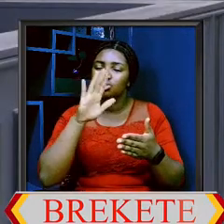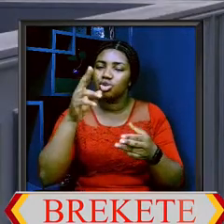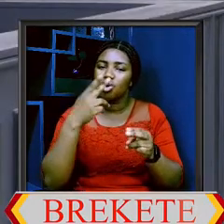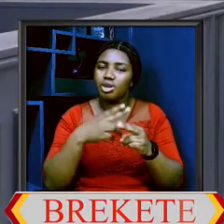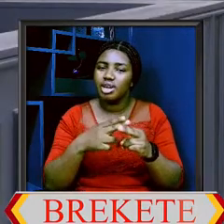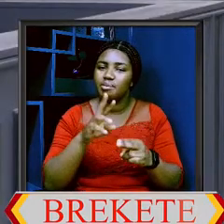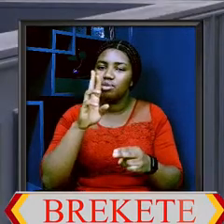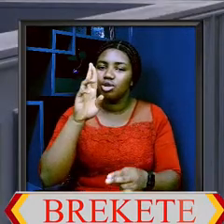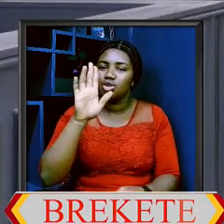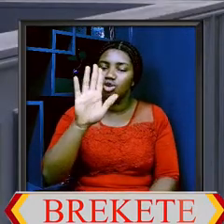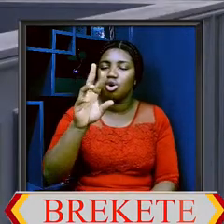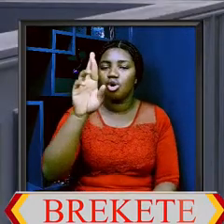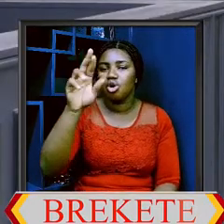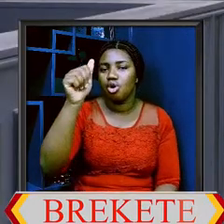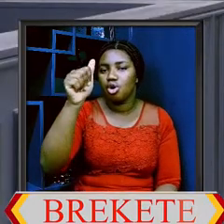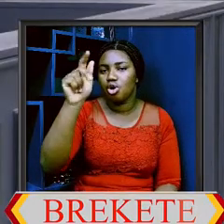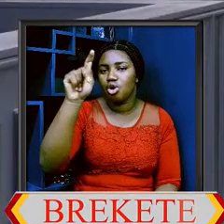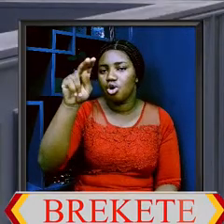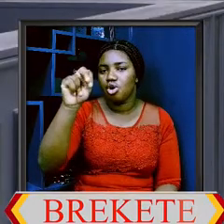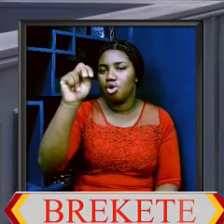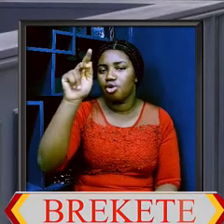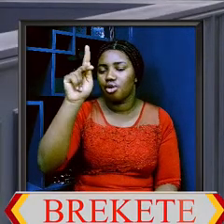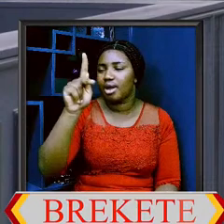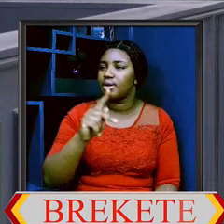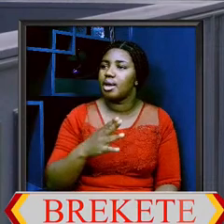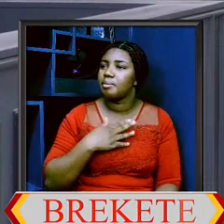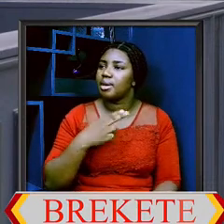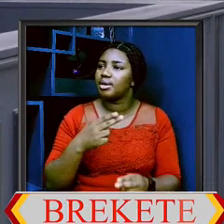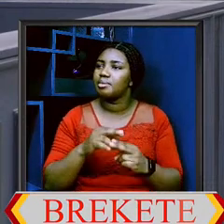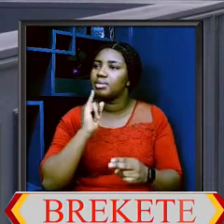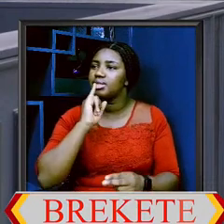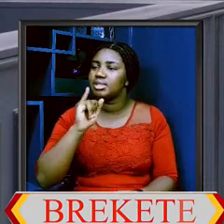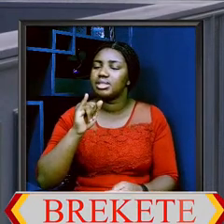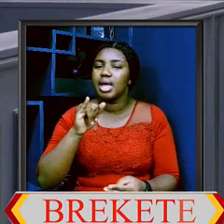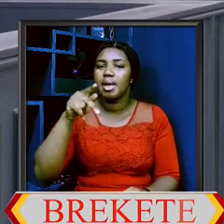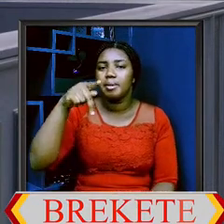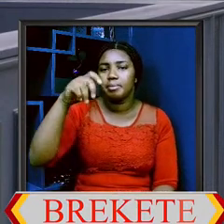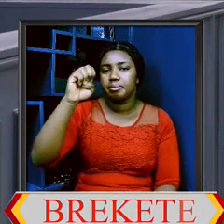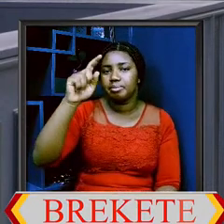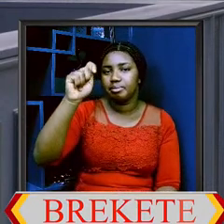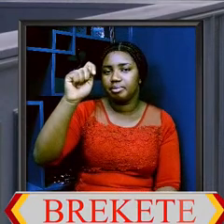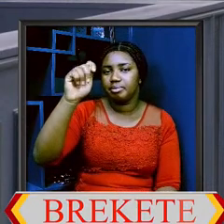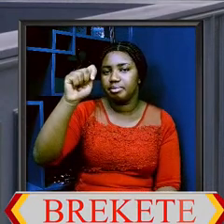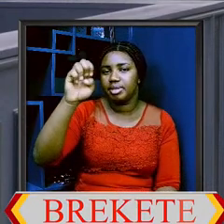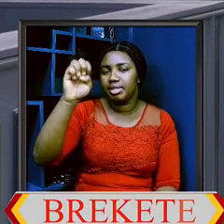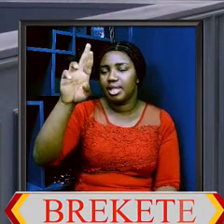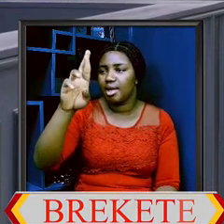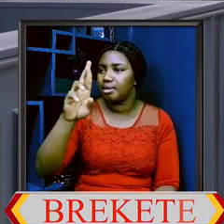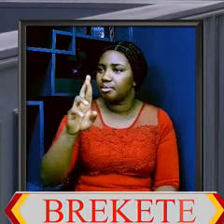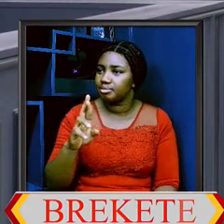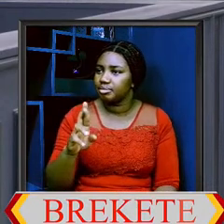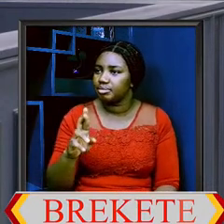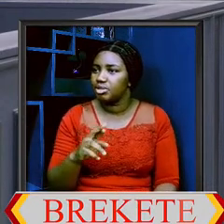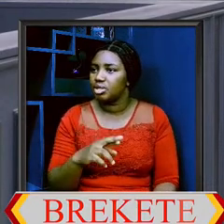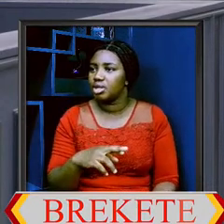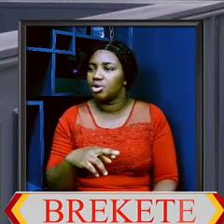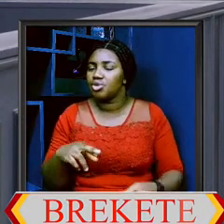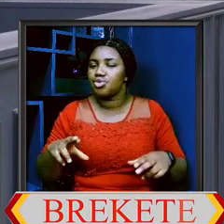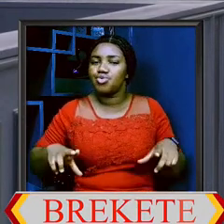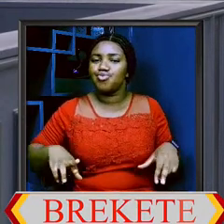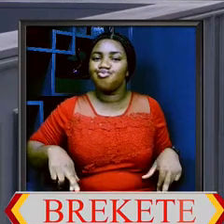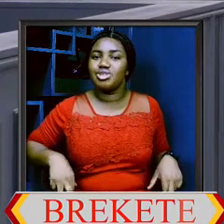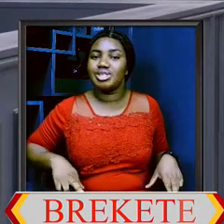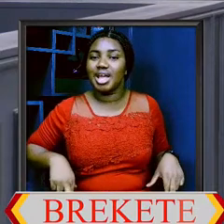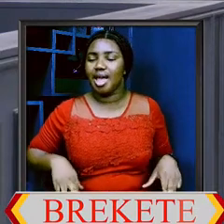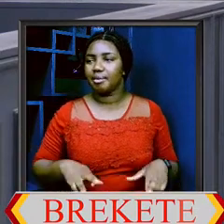your rank which year you retire my name iser retire um